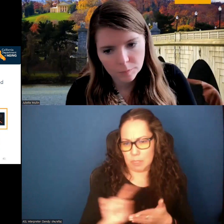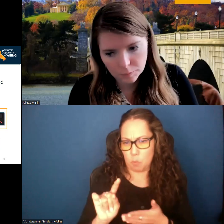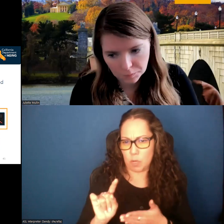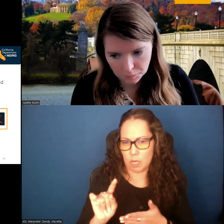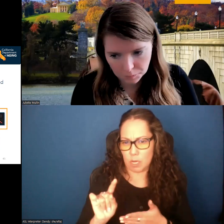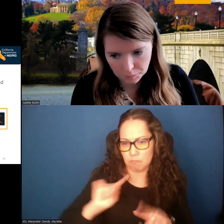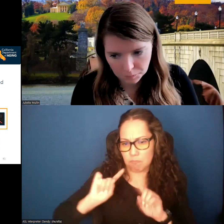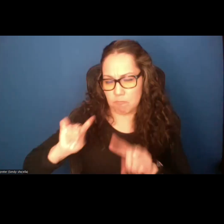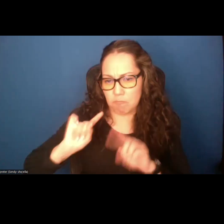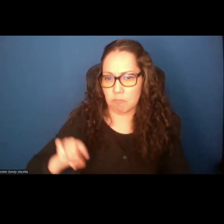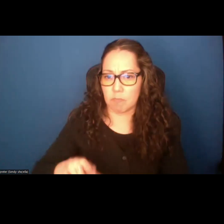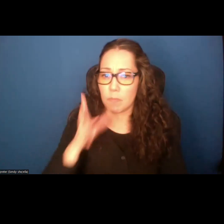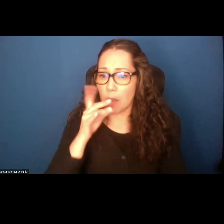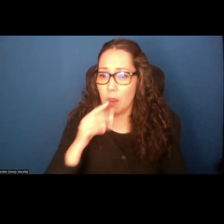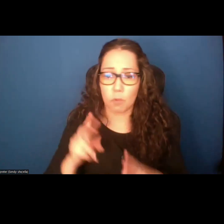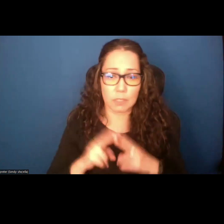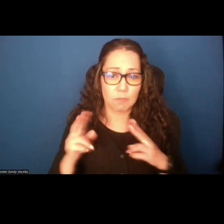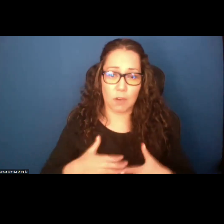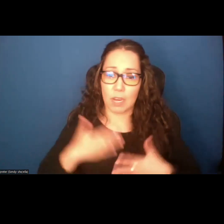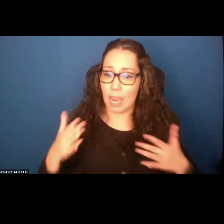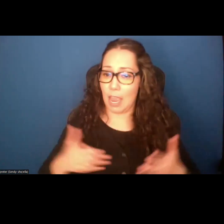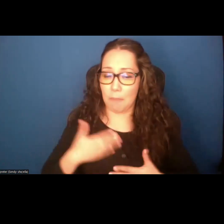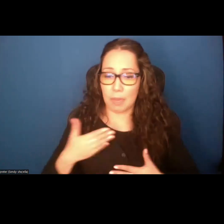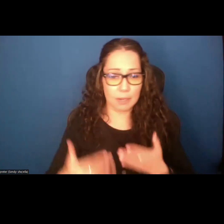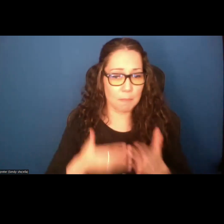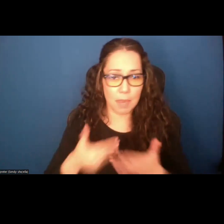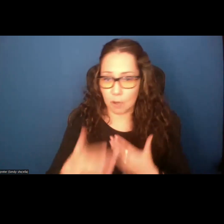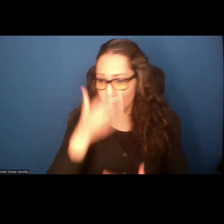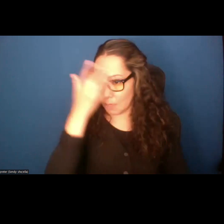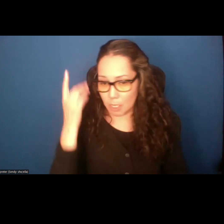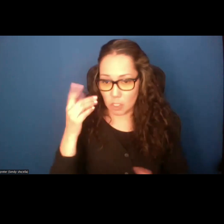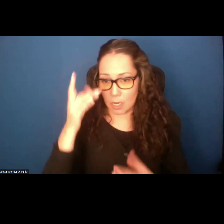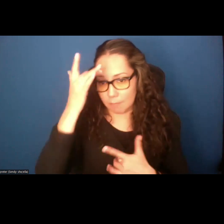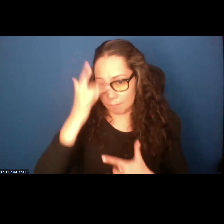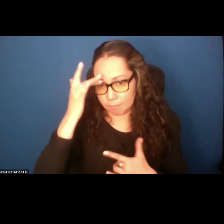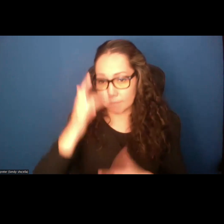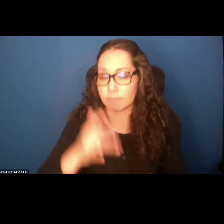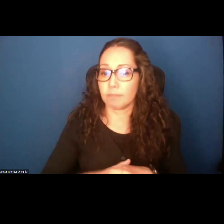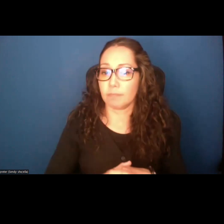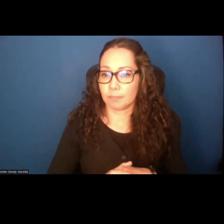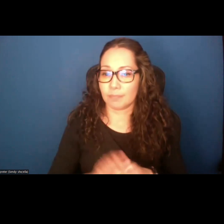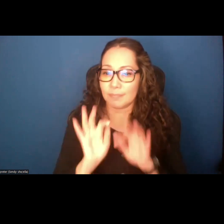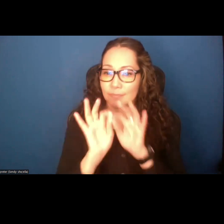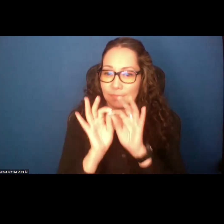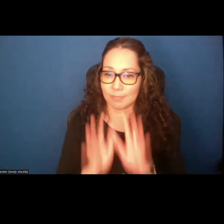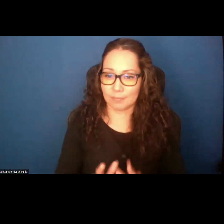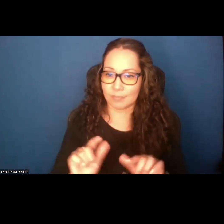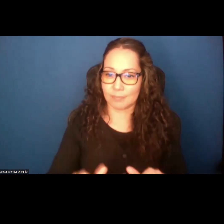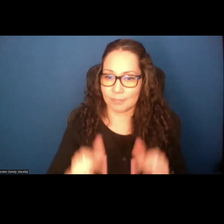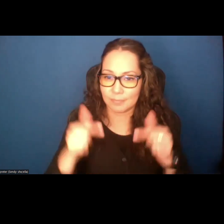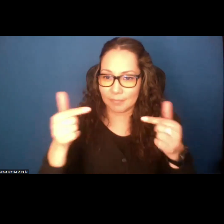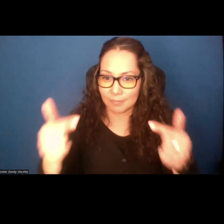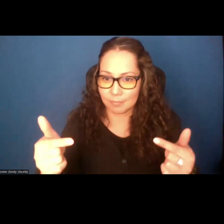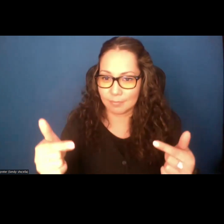happy, uh, regardless of her dementia, she was, um, very, um, spirited and loving,